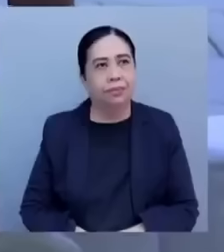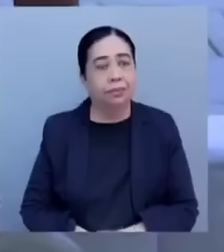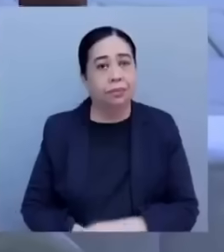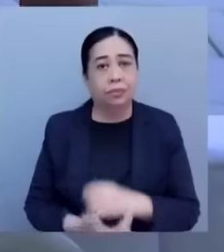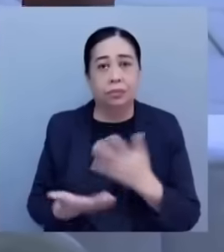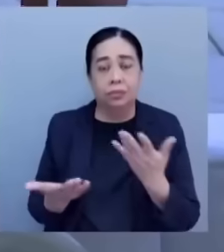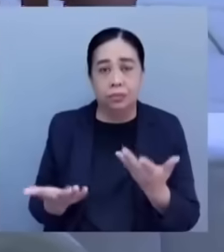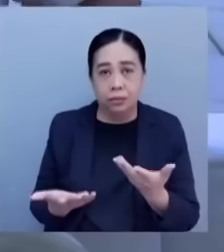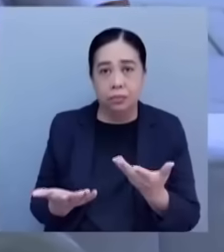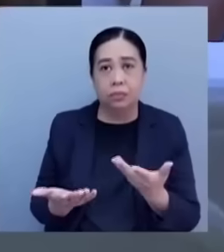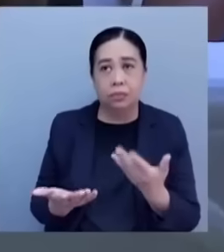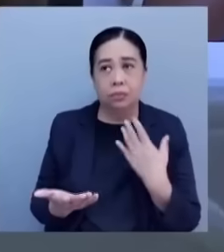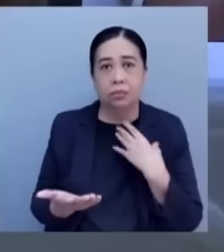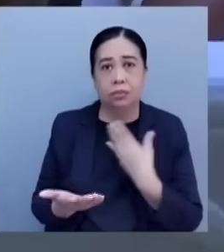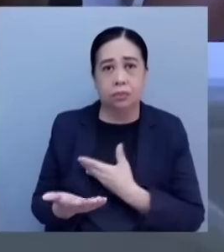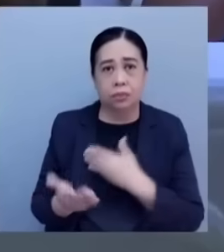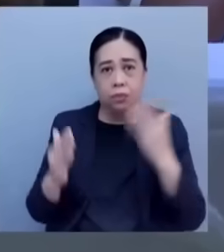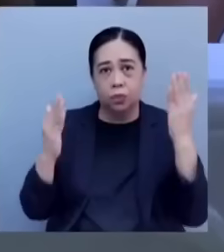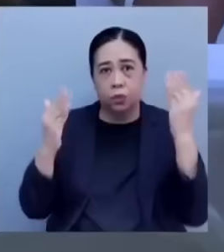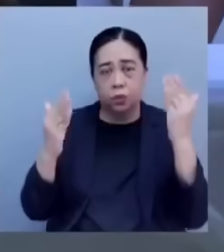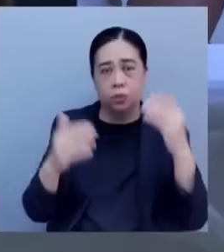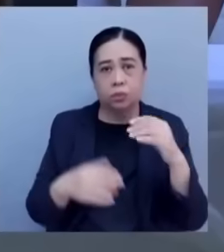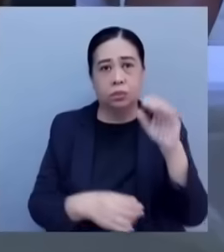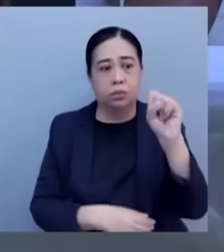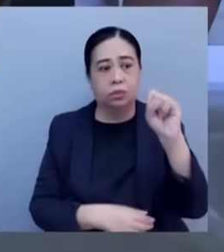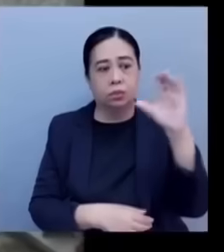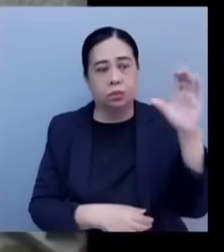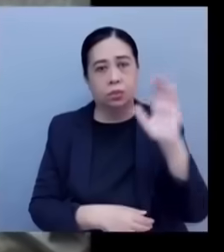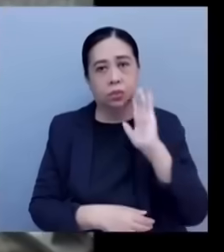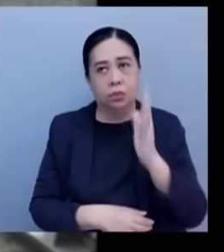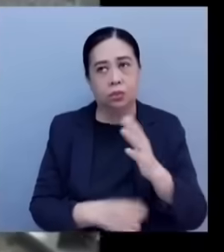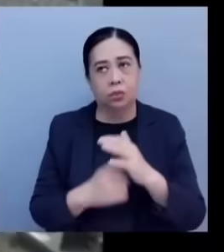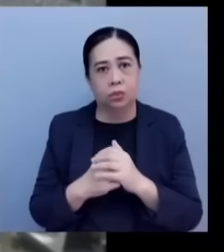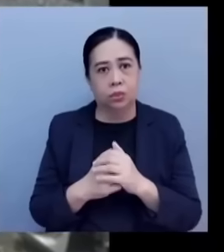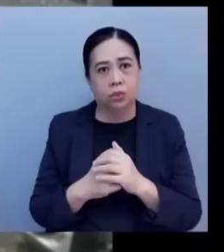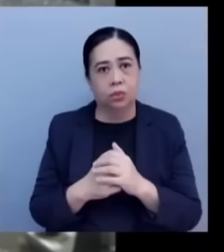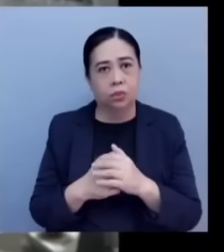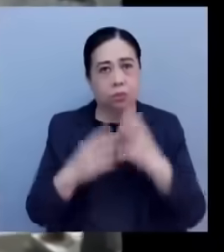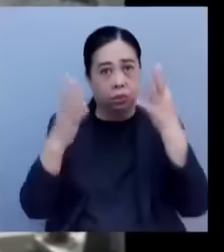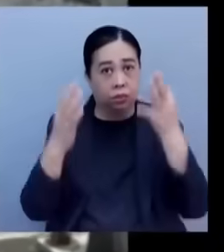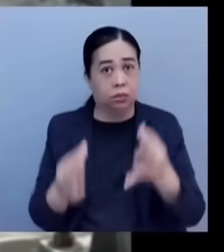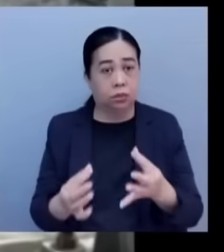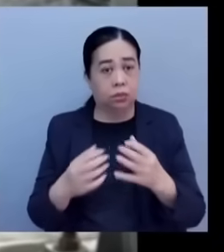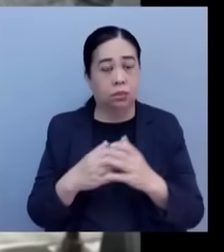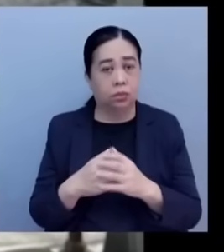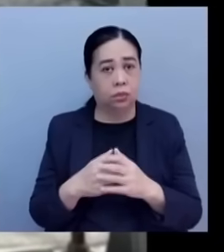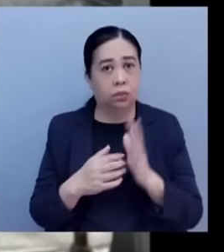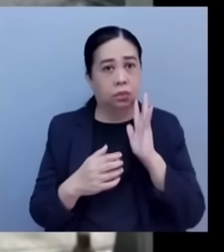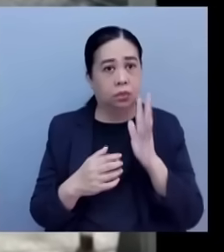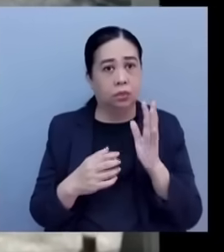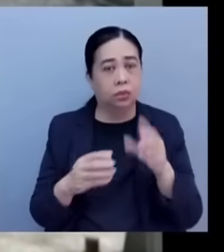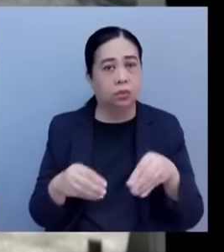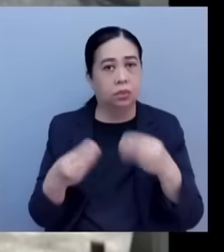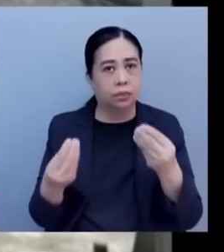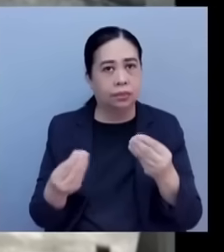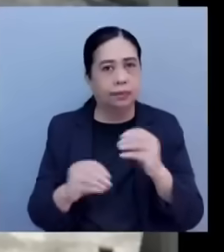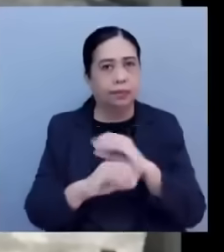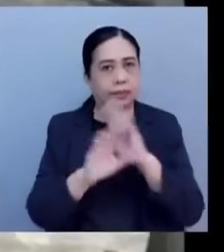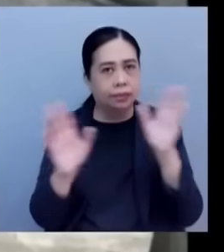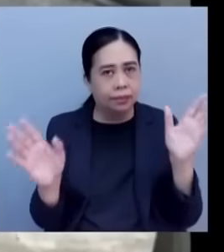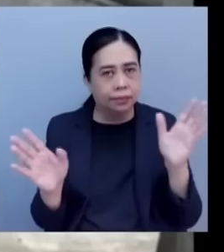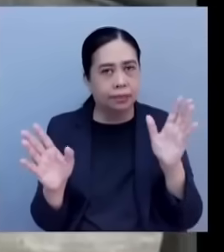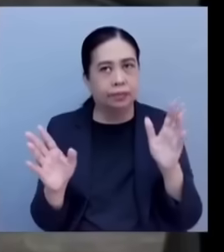ultimately, our hope is the Supreme Court will, when it rules on this, will issue a clearer